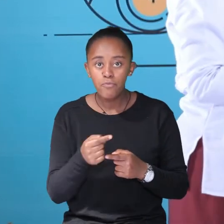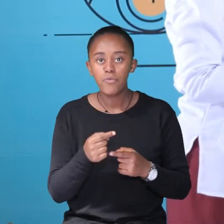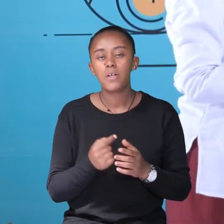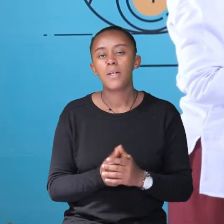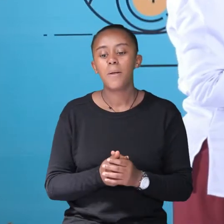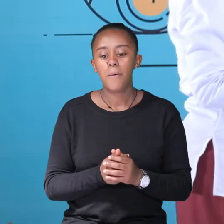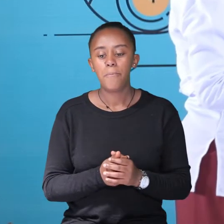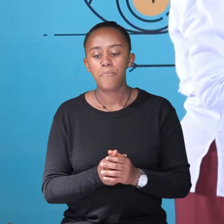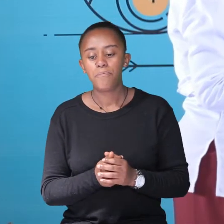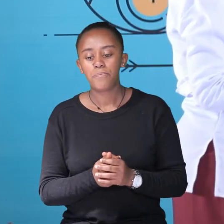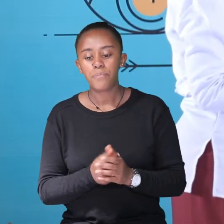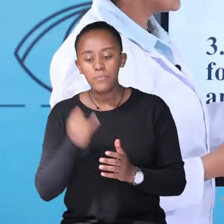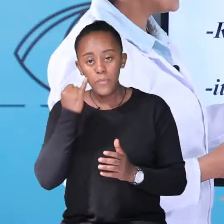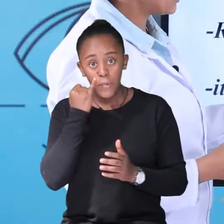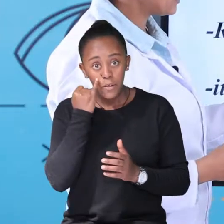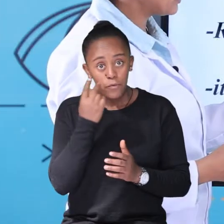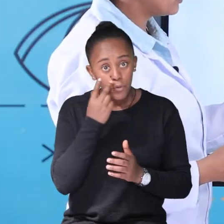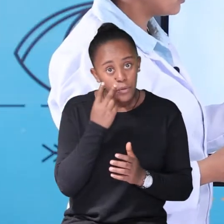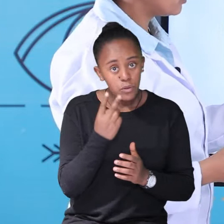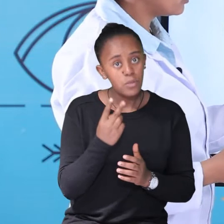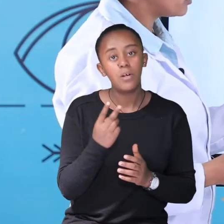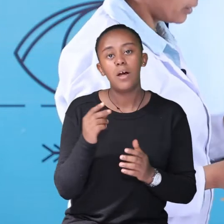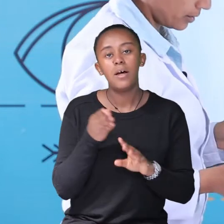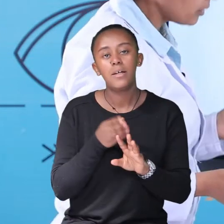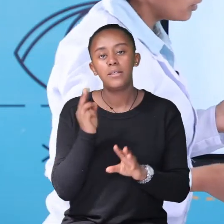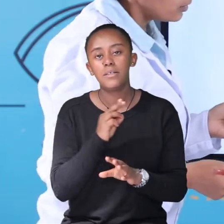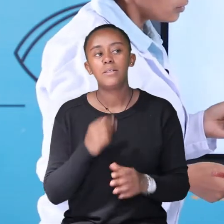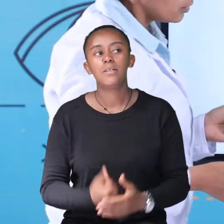will happen? If you look at the